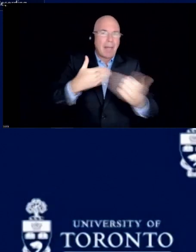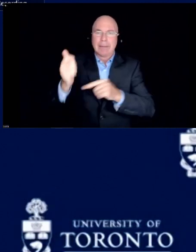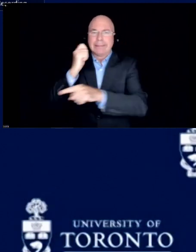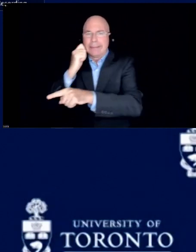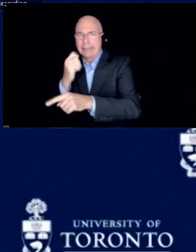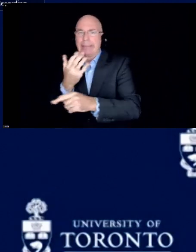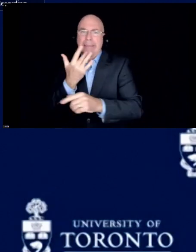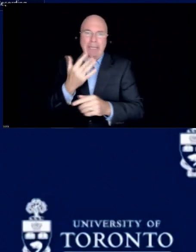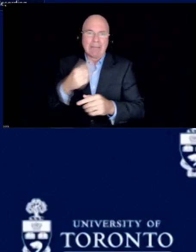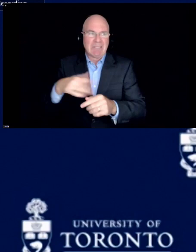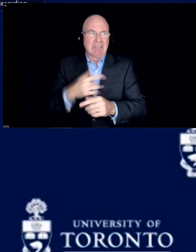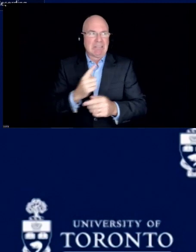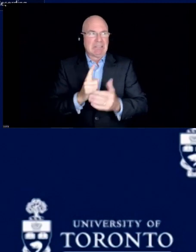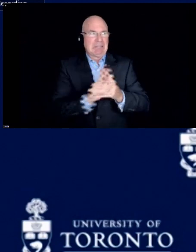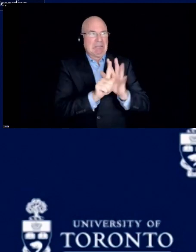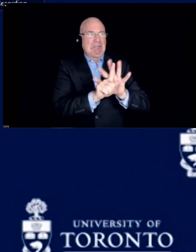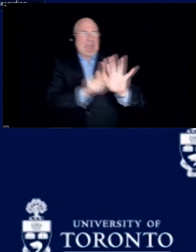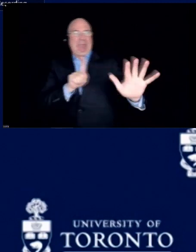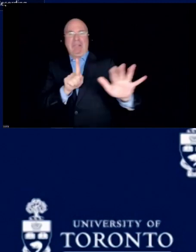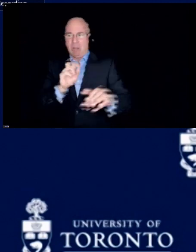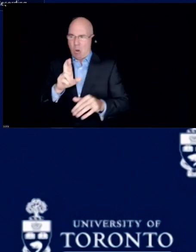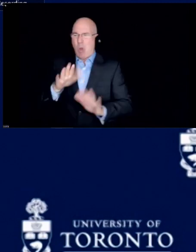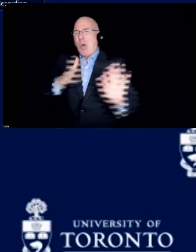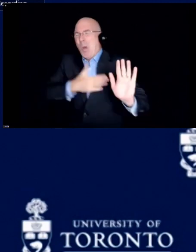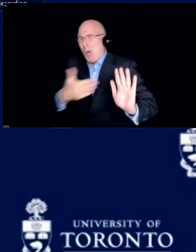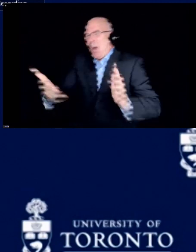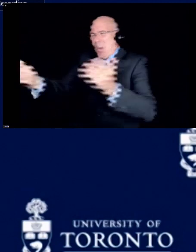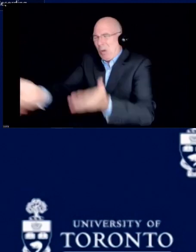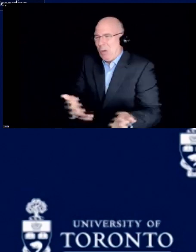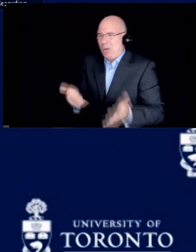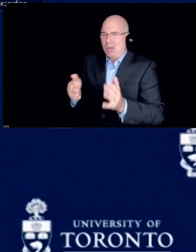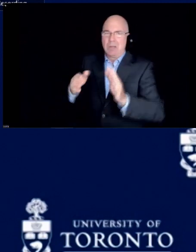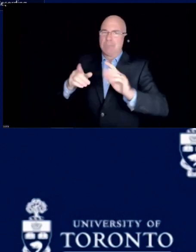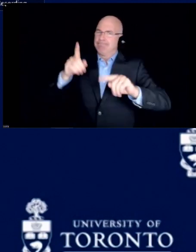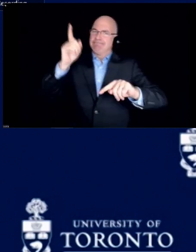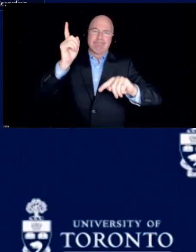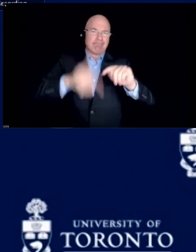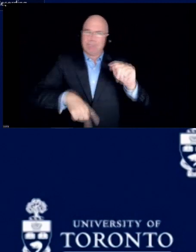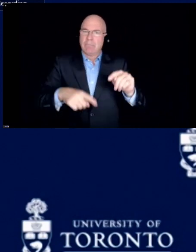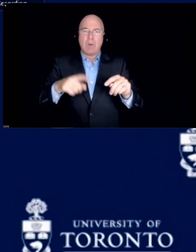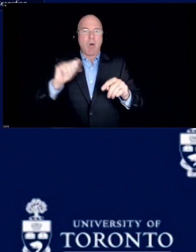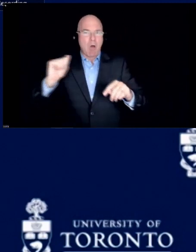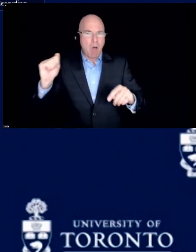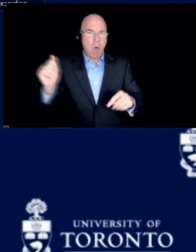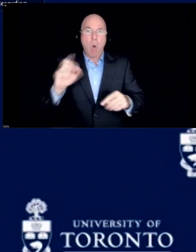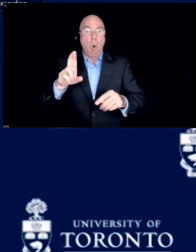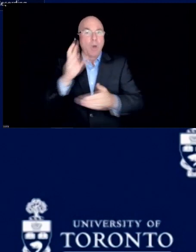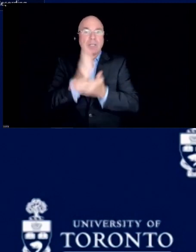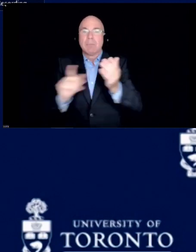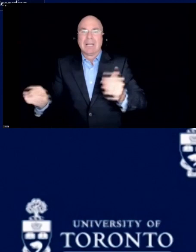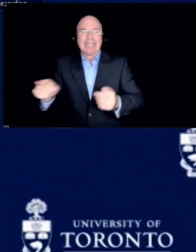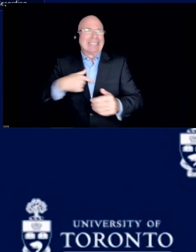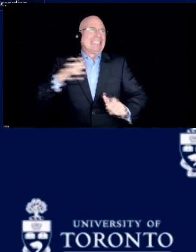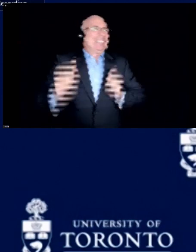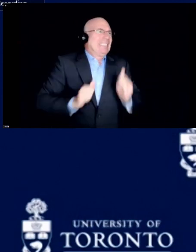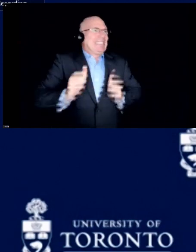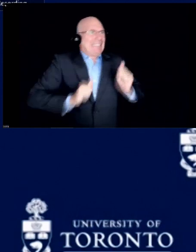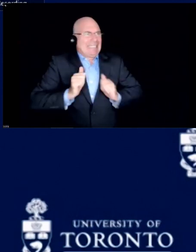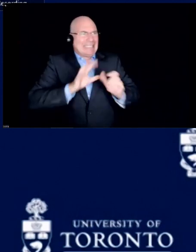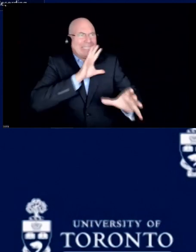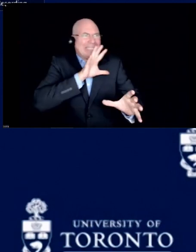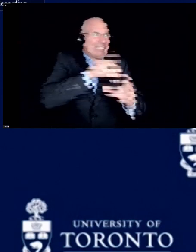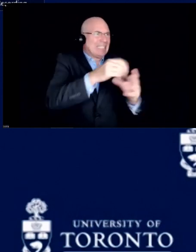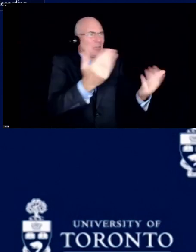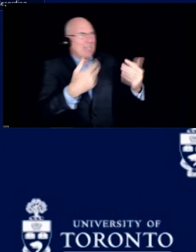like a pariah, an afterthought, and devalued. We're constantly compelled to struggle in order to be included, to